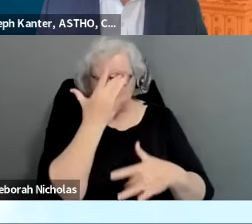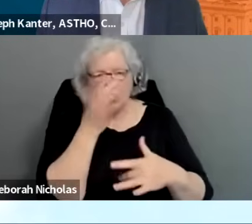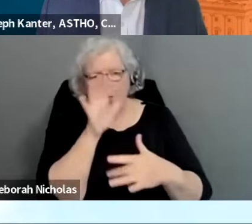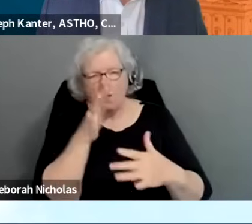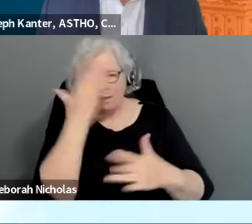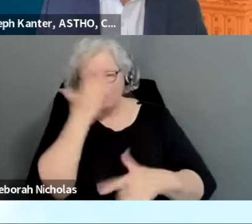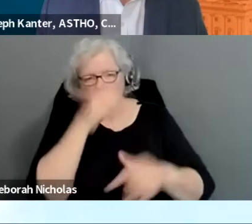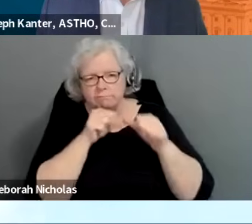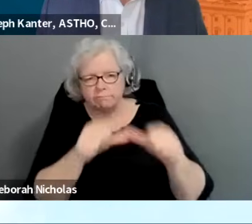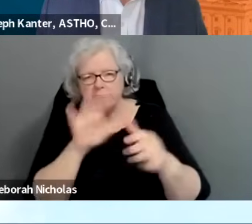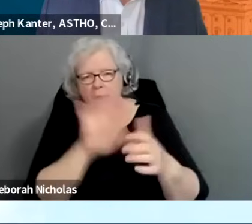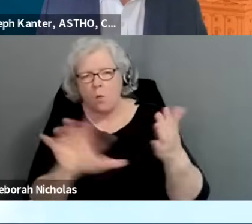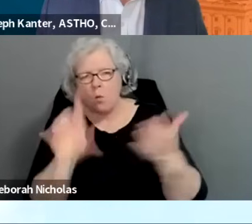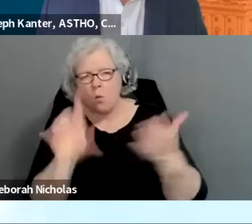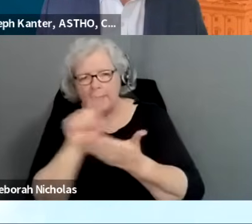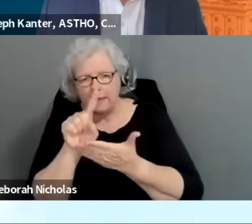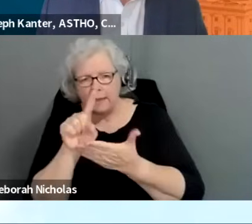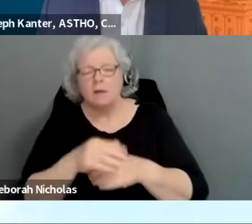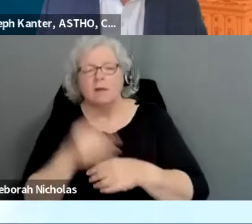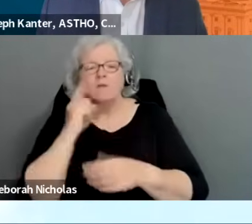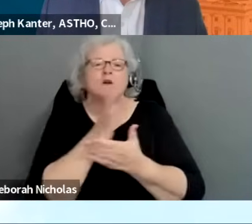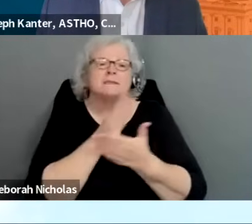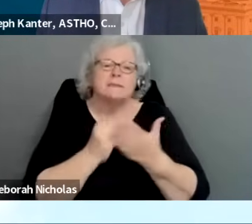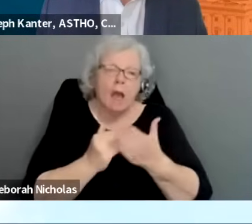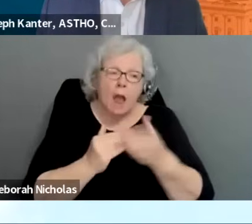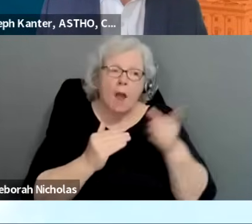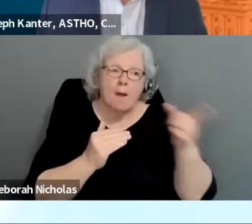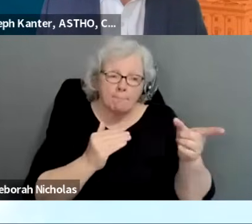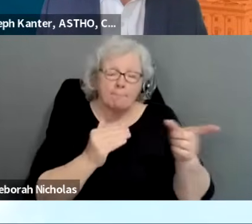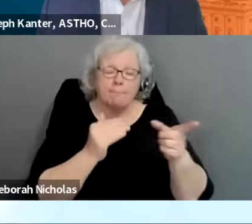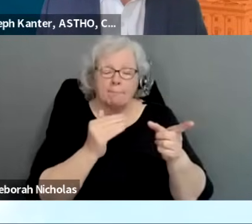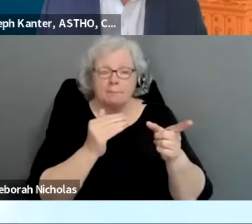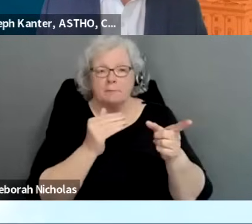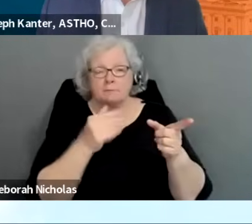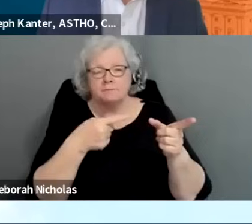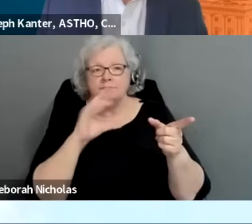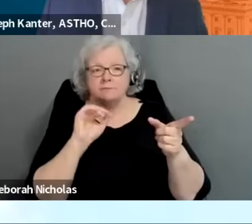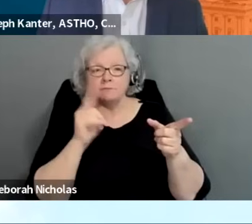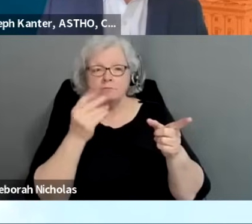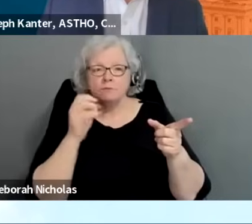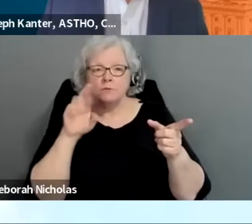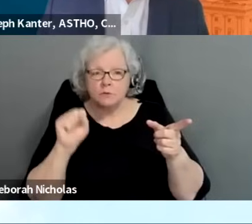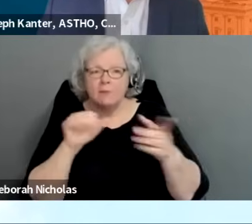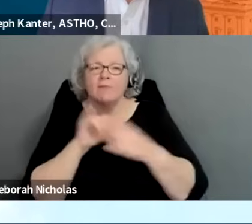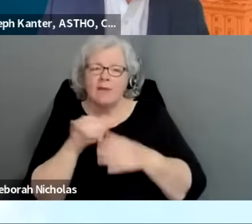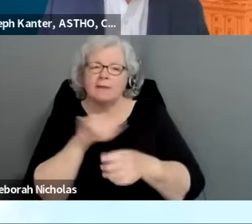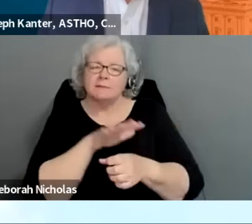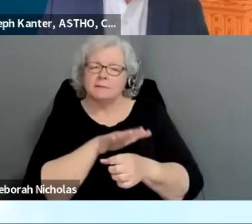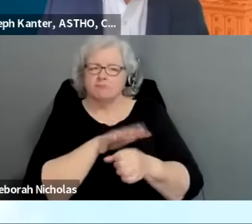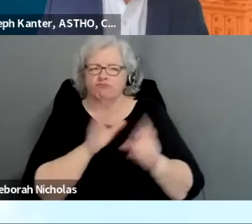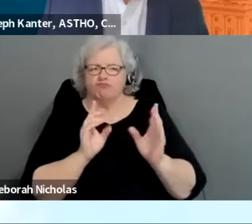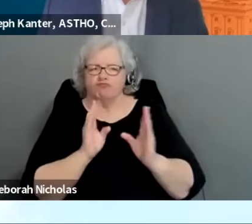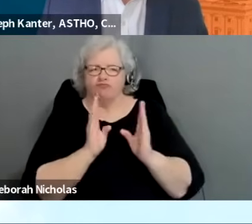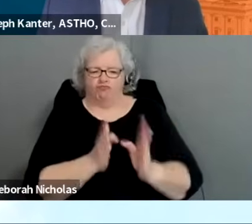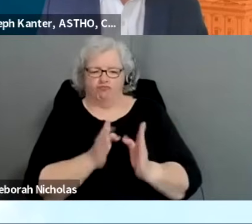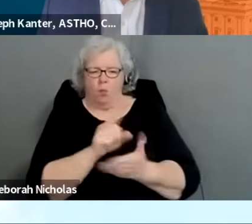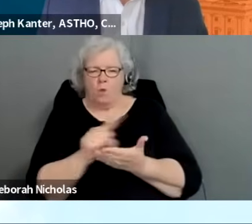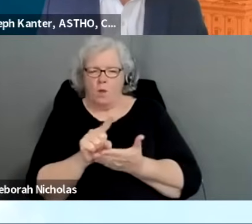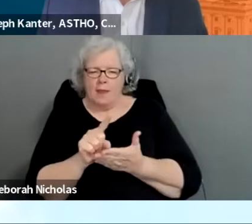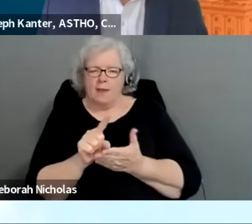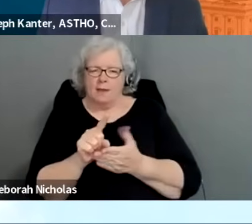producers, you know, that's a short enough window that it